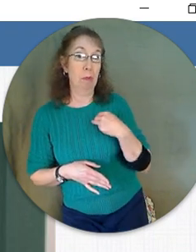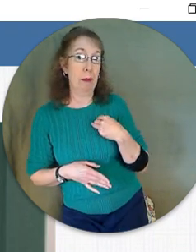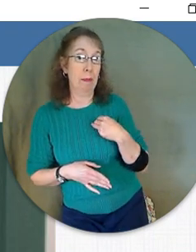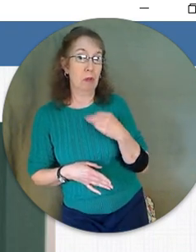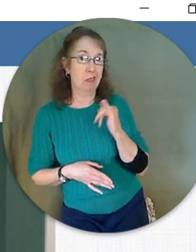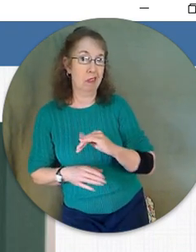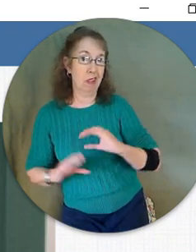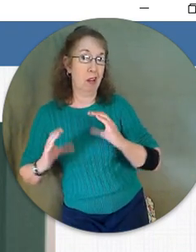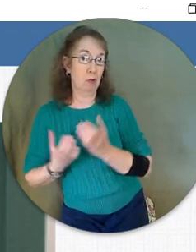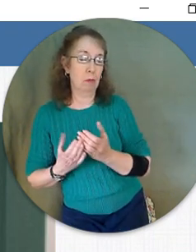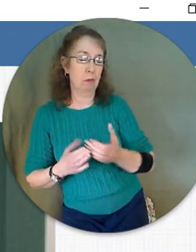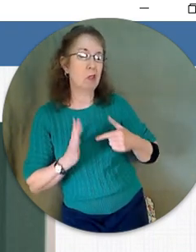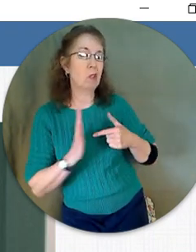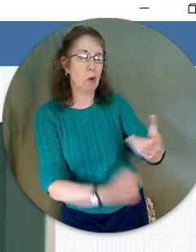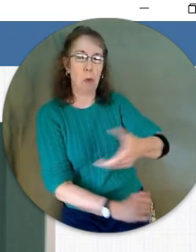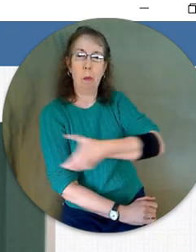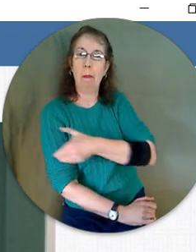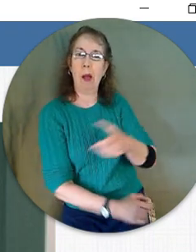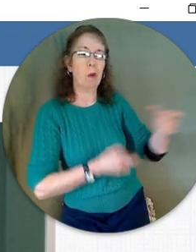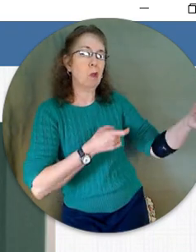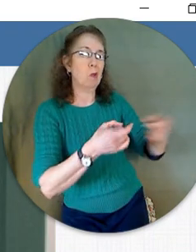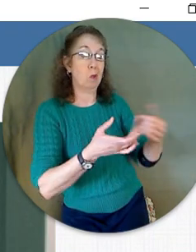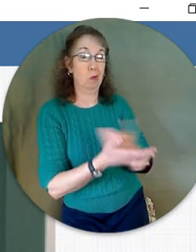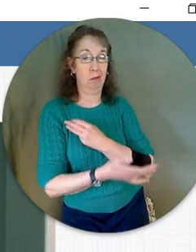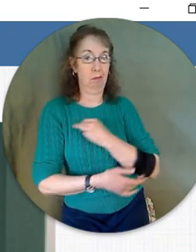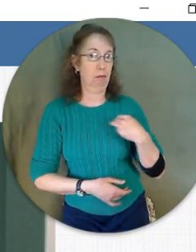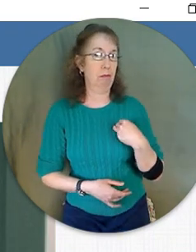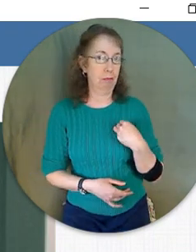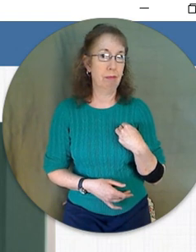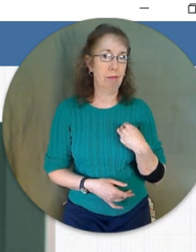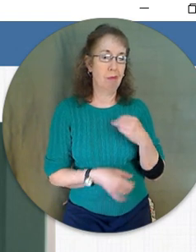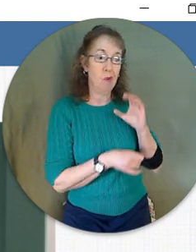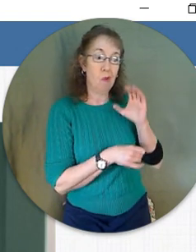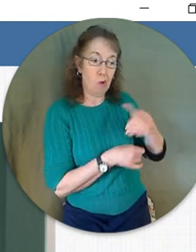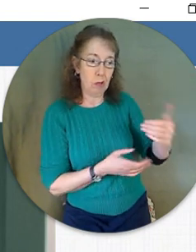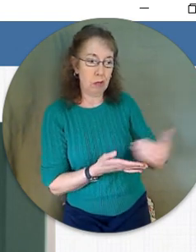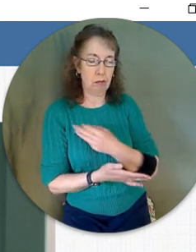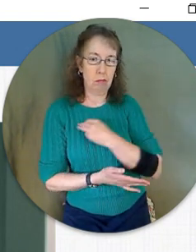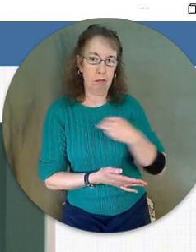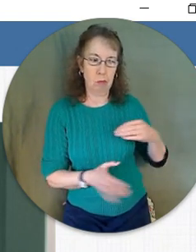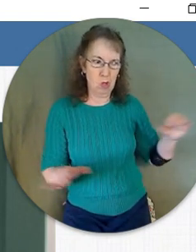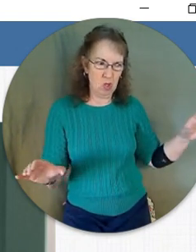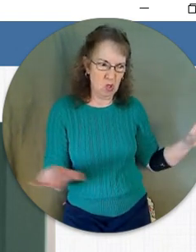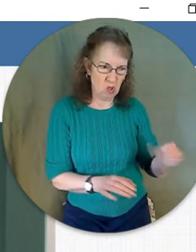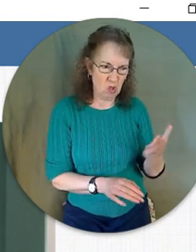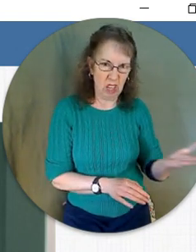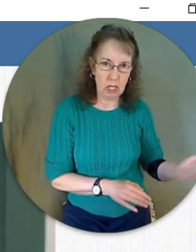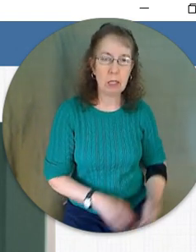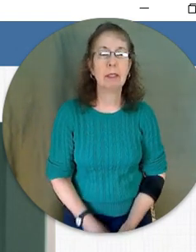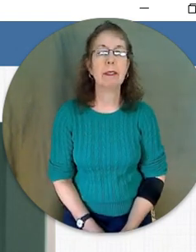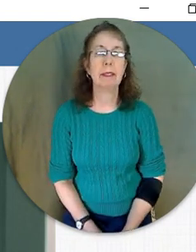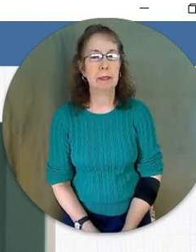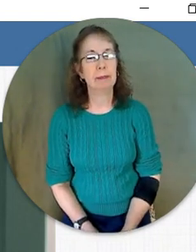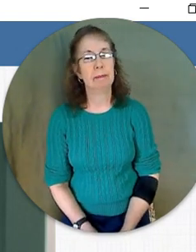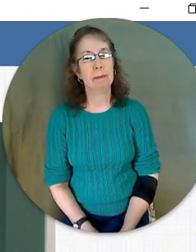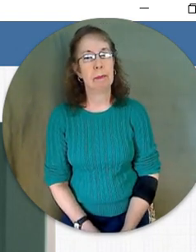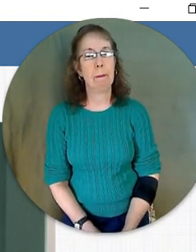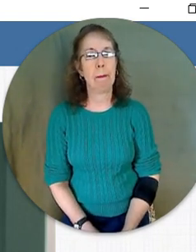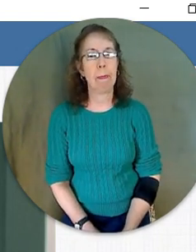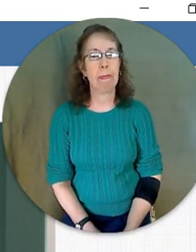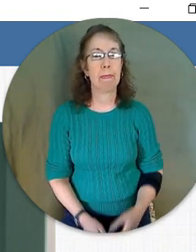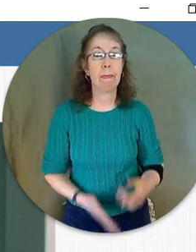group to show their power over the new people by forcing them to commit these acts. So